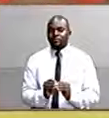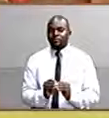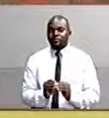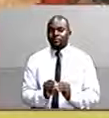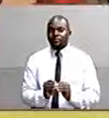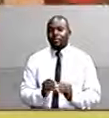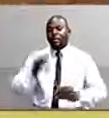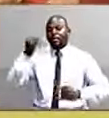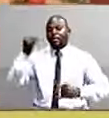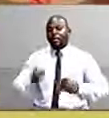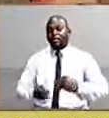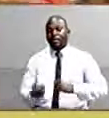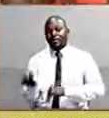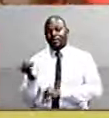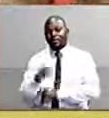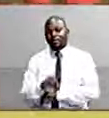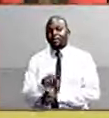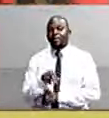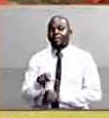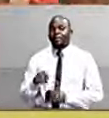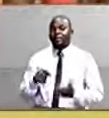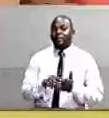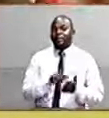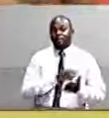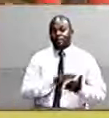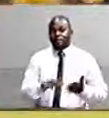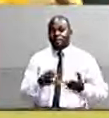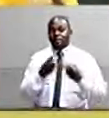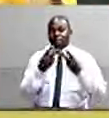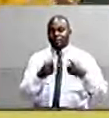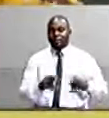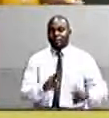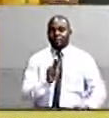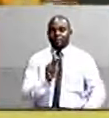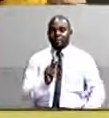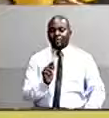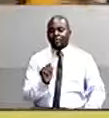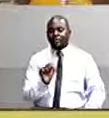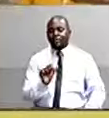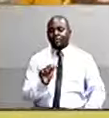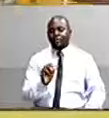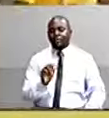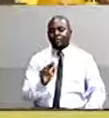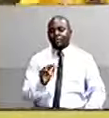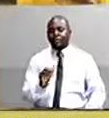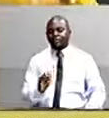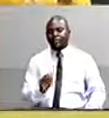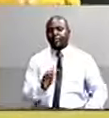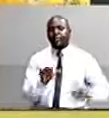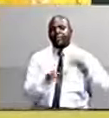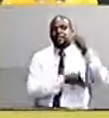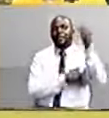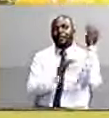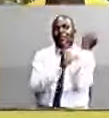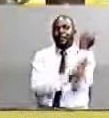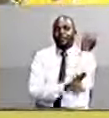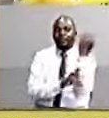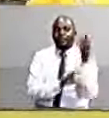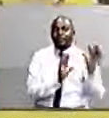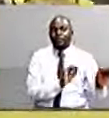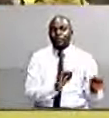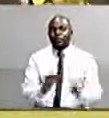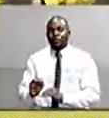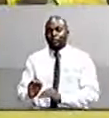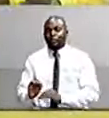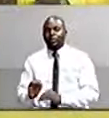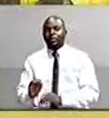The last day's trek on Thursday started in Kasambia sub-county to Birembo, Kakumiro district.